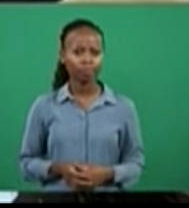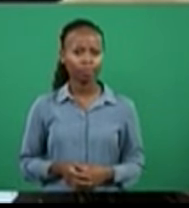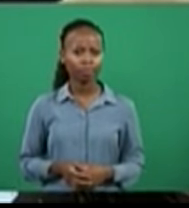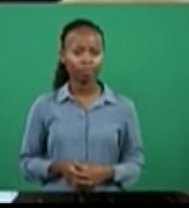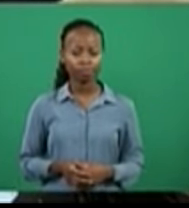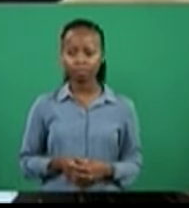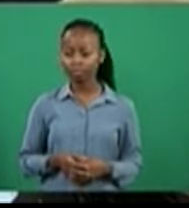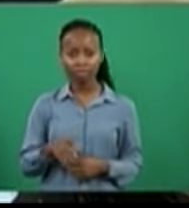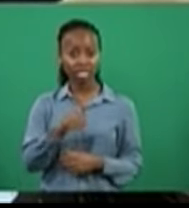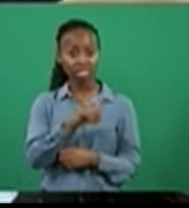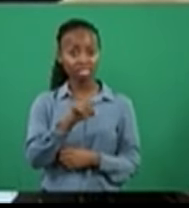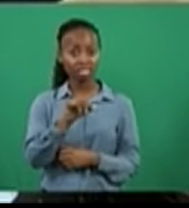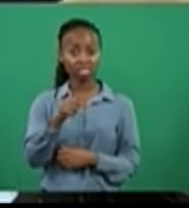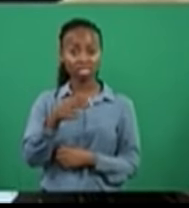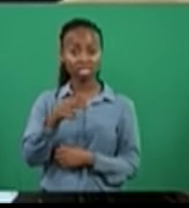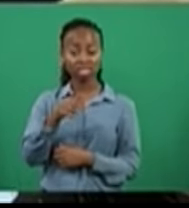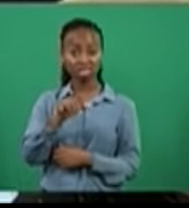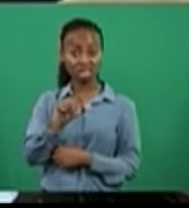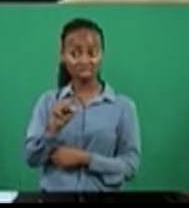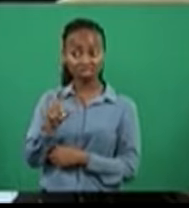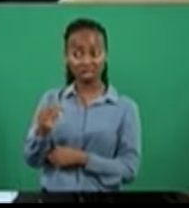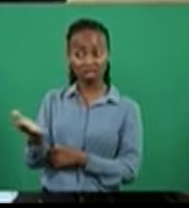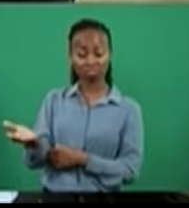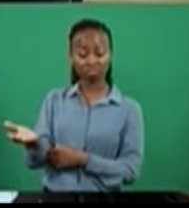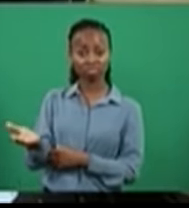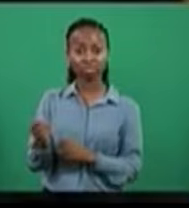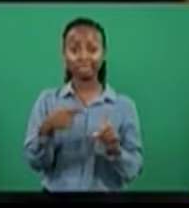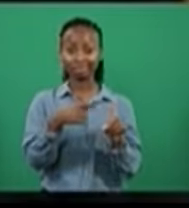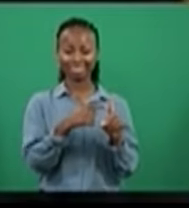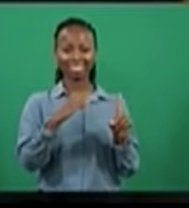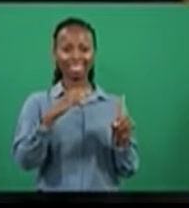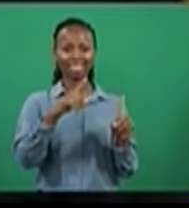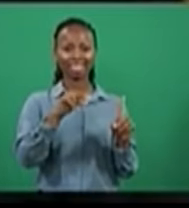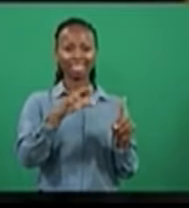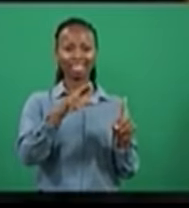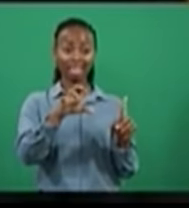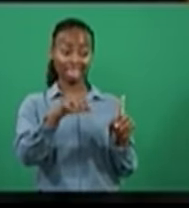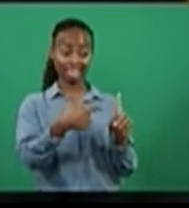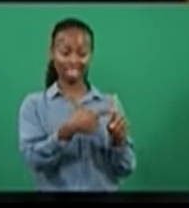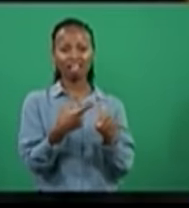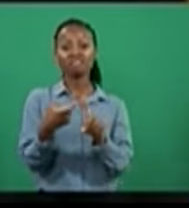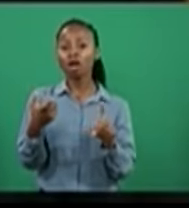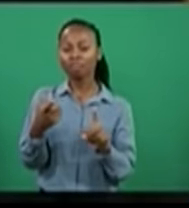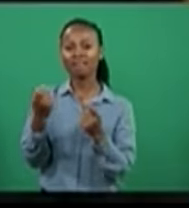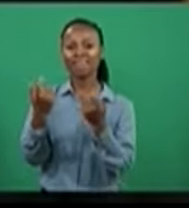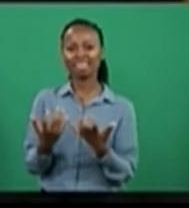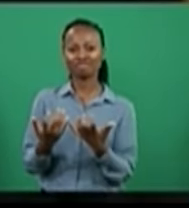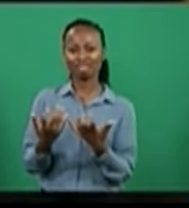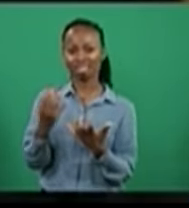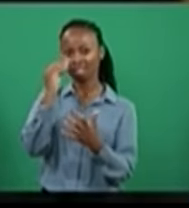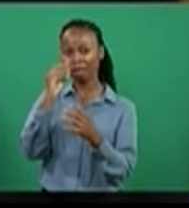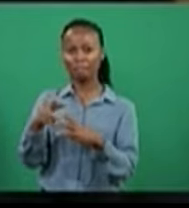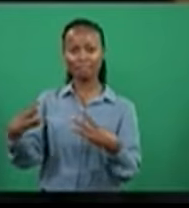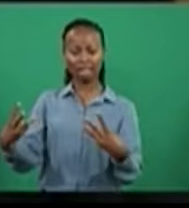Is Azianda? Thanks, Governor. The question is from Claire Bissica at Financial Mail. How high is the bar